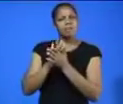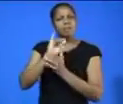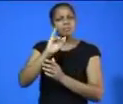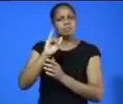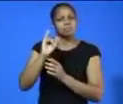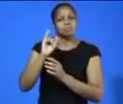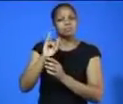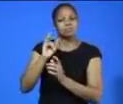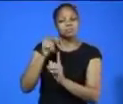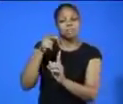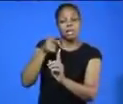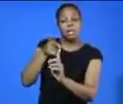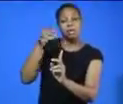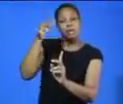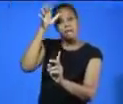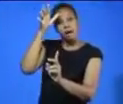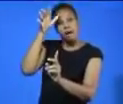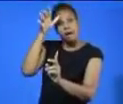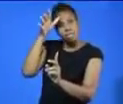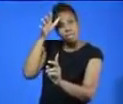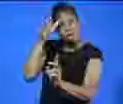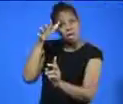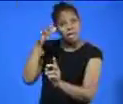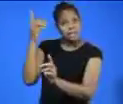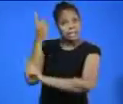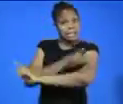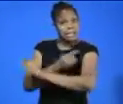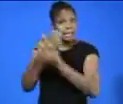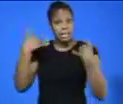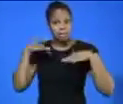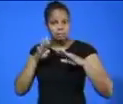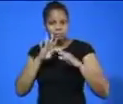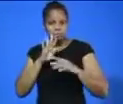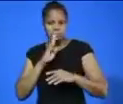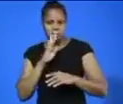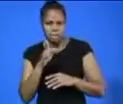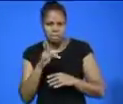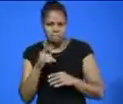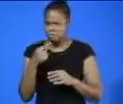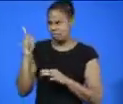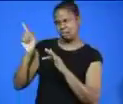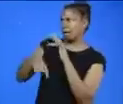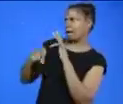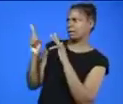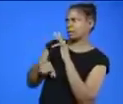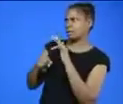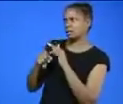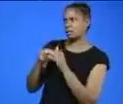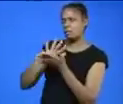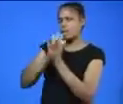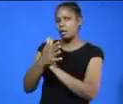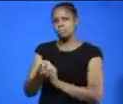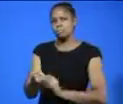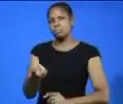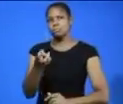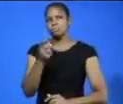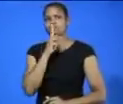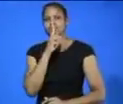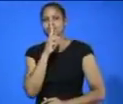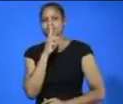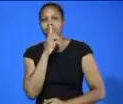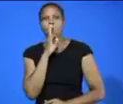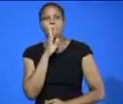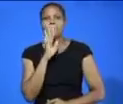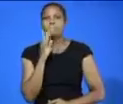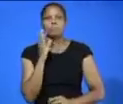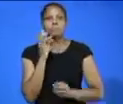Baptist's father, because the day the angel spoke to him and he said it can't be, he became dumb until the baby